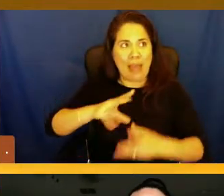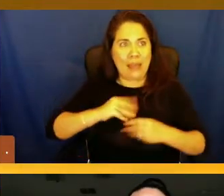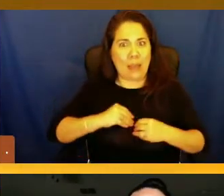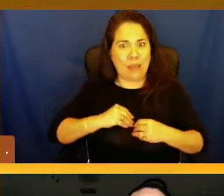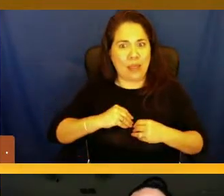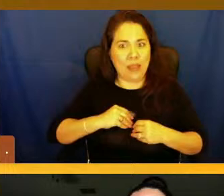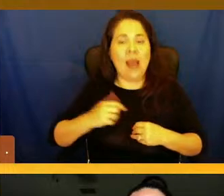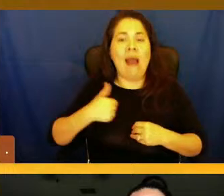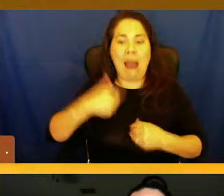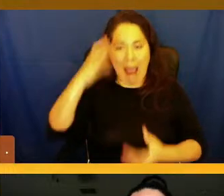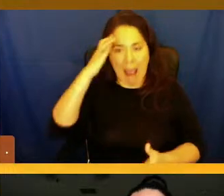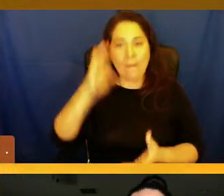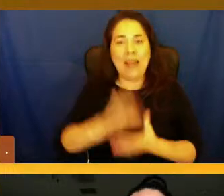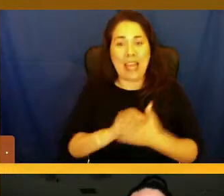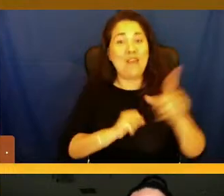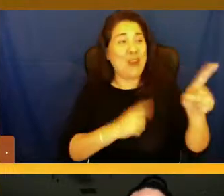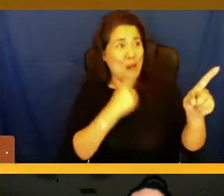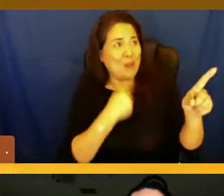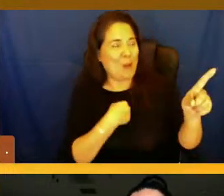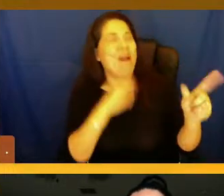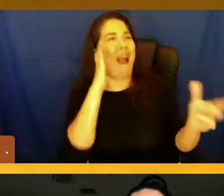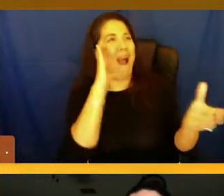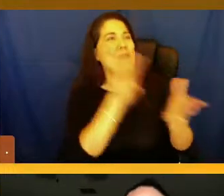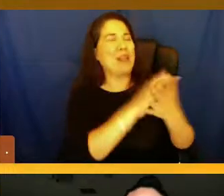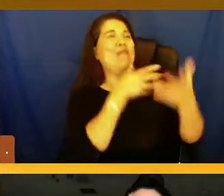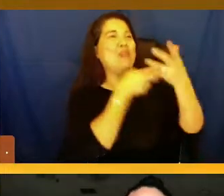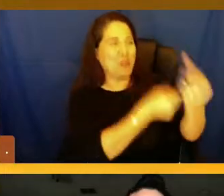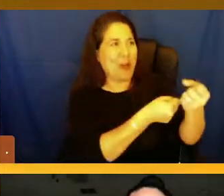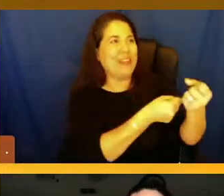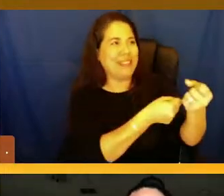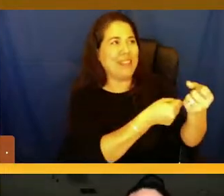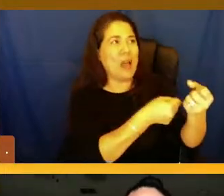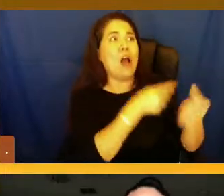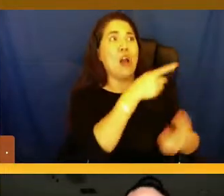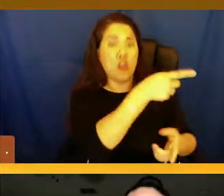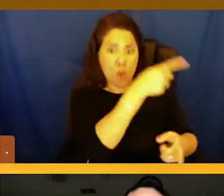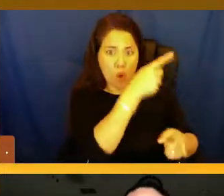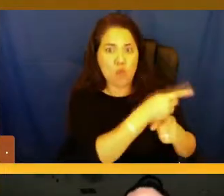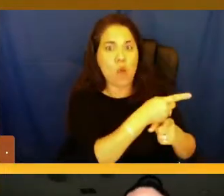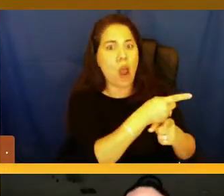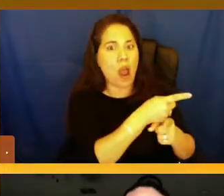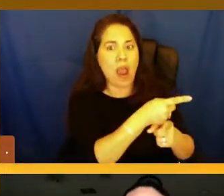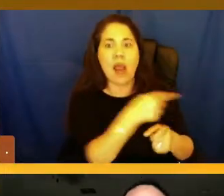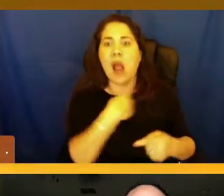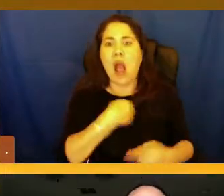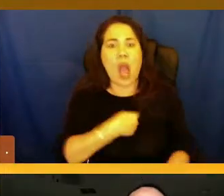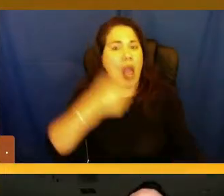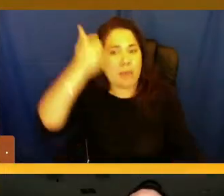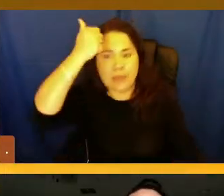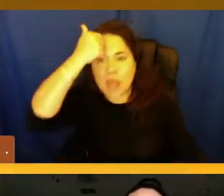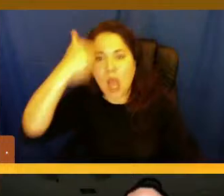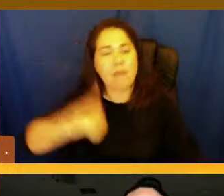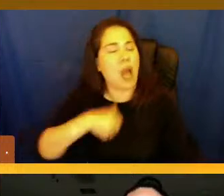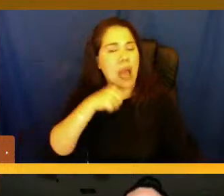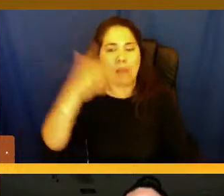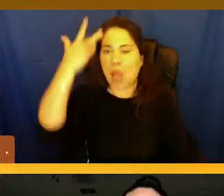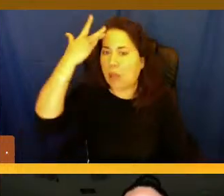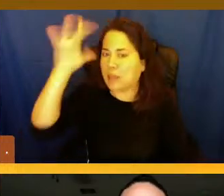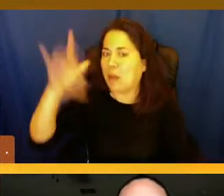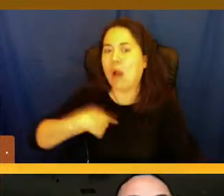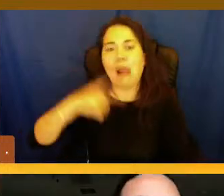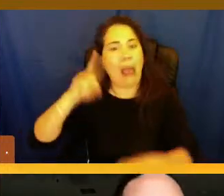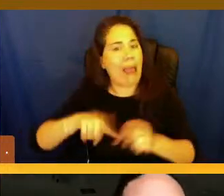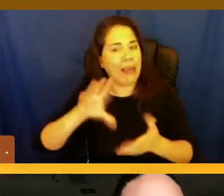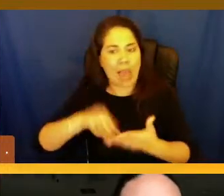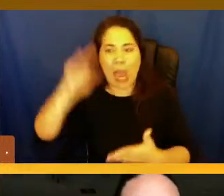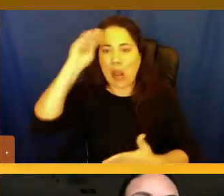we believe the things that they said about us, that we don't know anything, we're not smart, we can't learn,